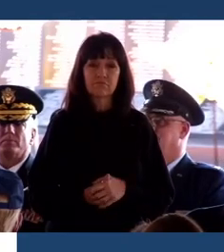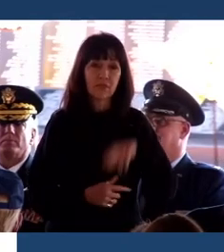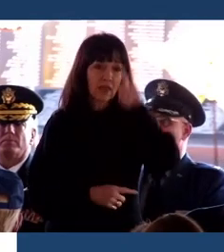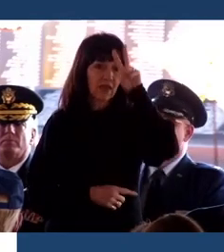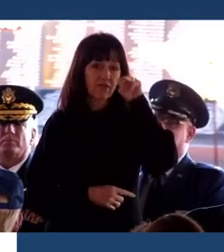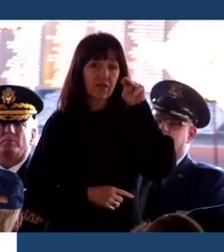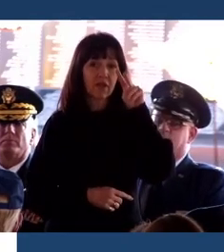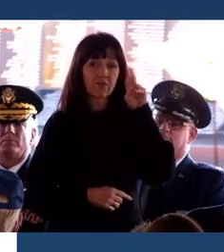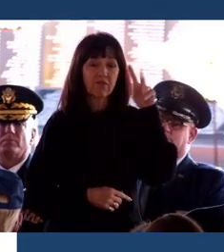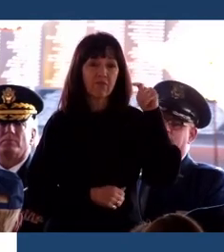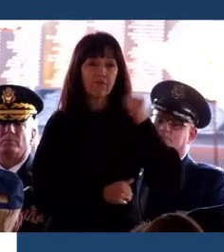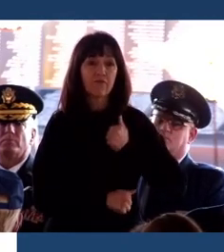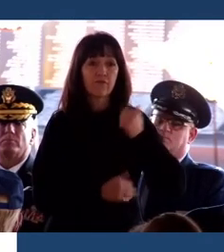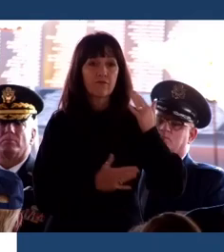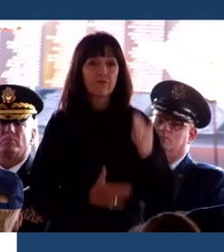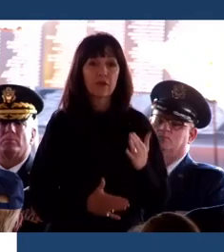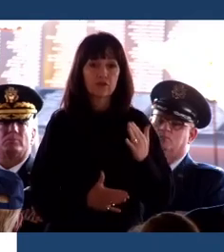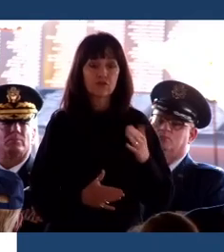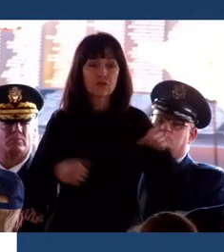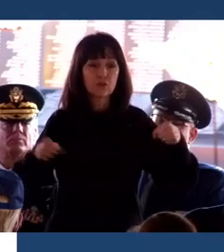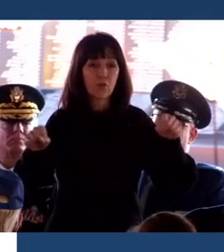Vietnam Veterans Motorcycle Club,